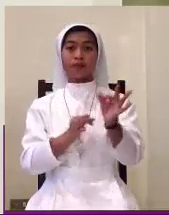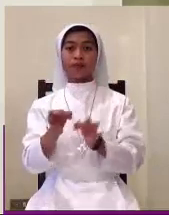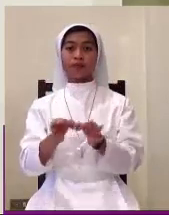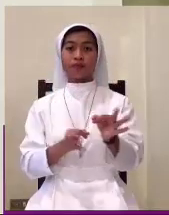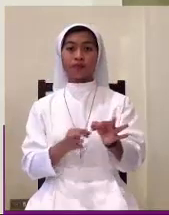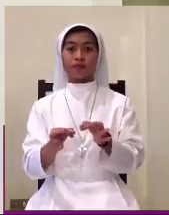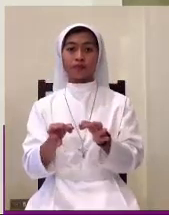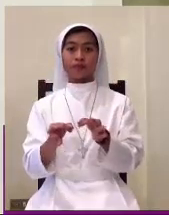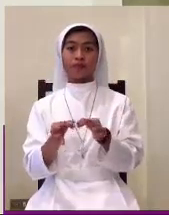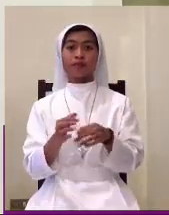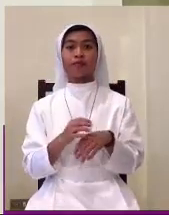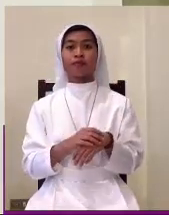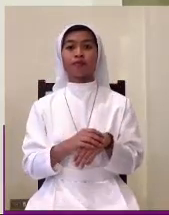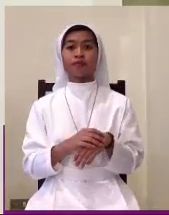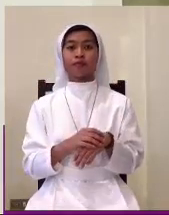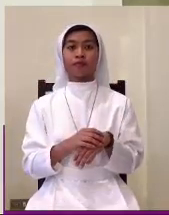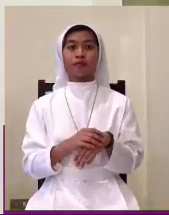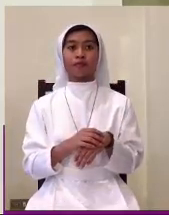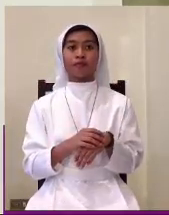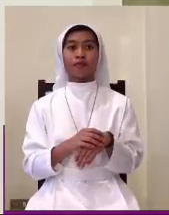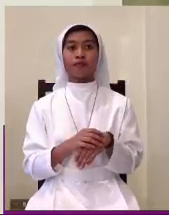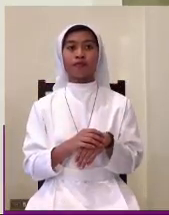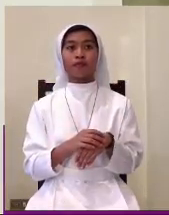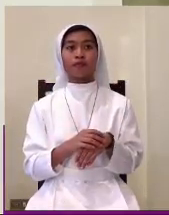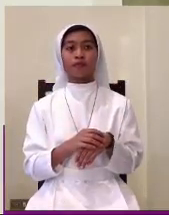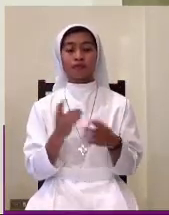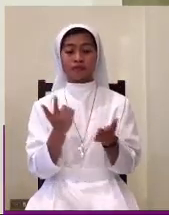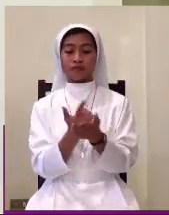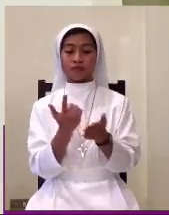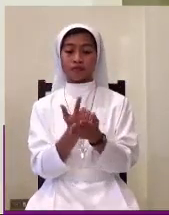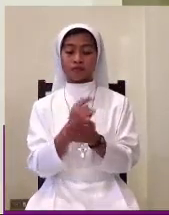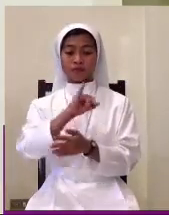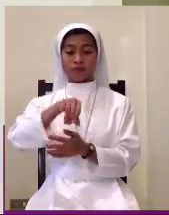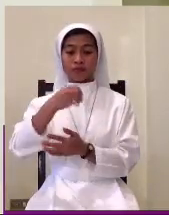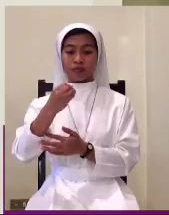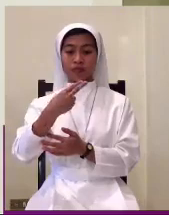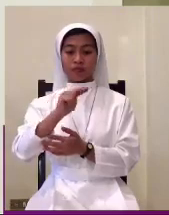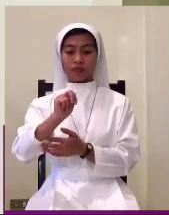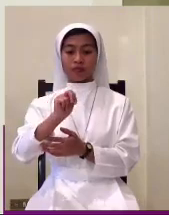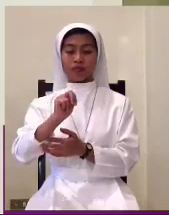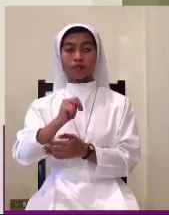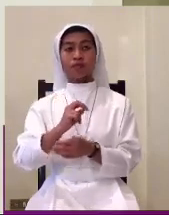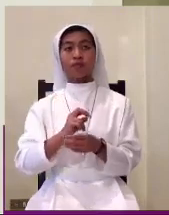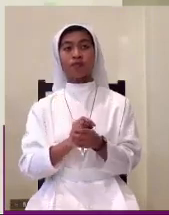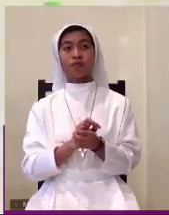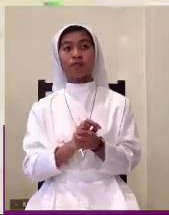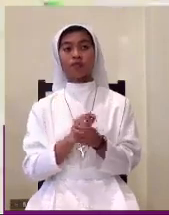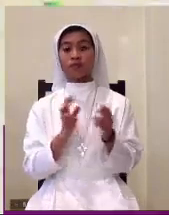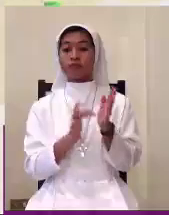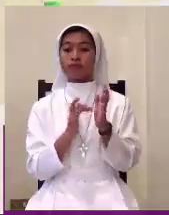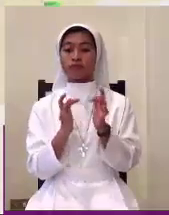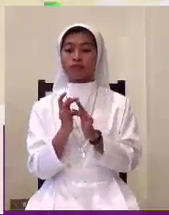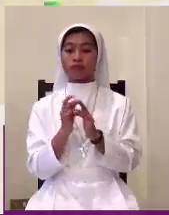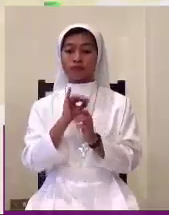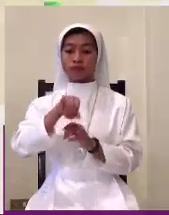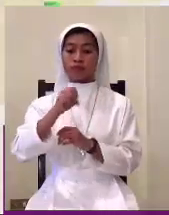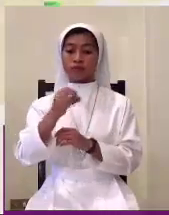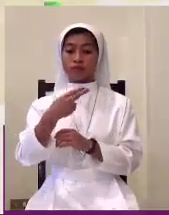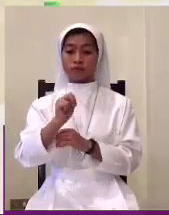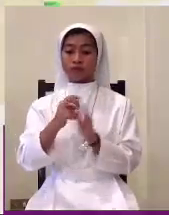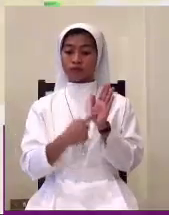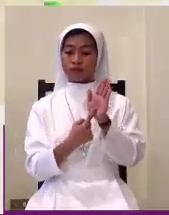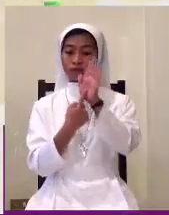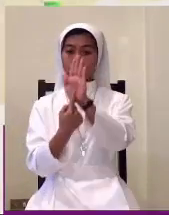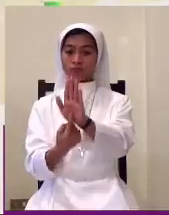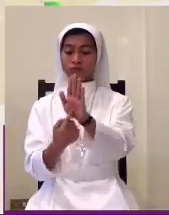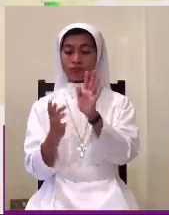Gospel of John, he presents Jesus as our Savior, Savior of those who believe